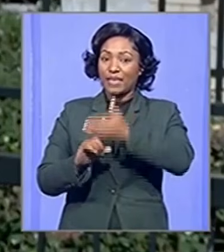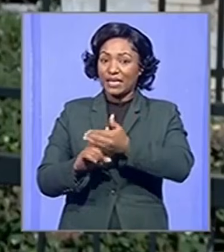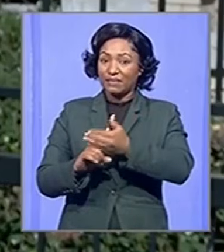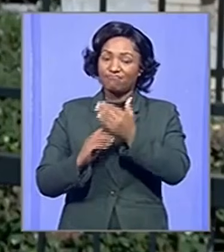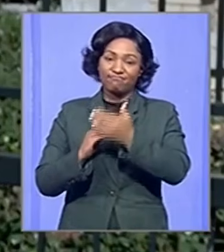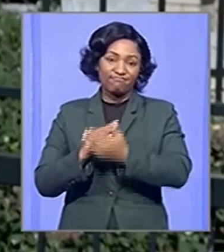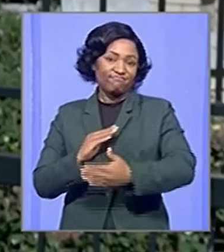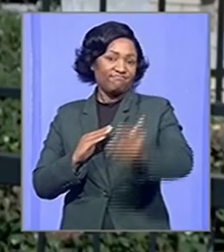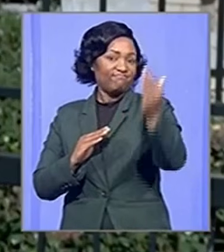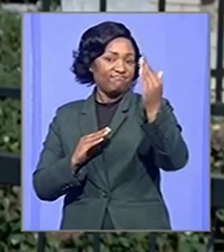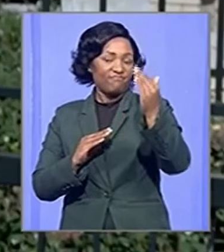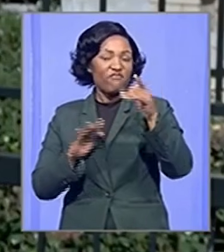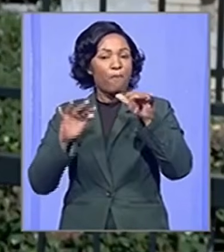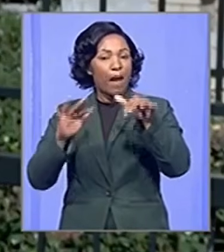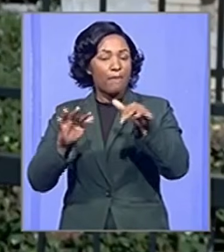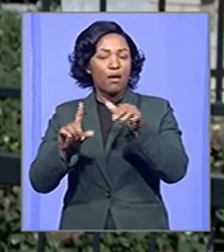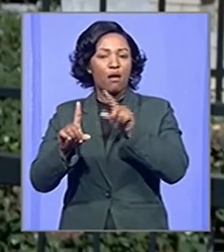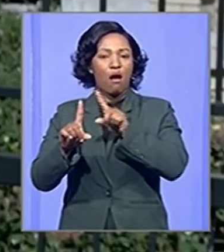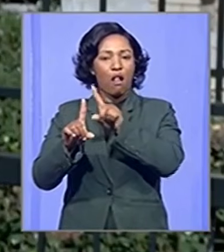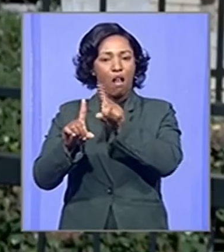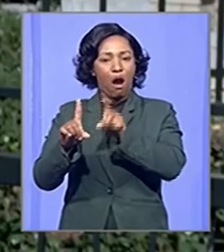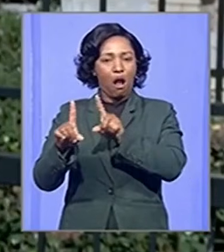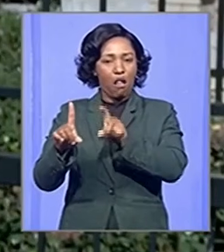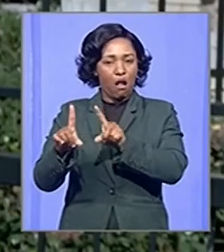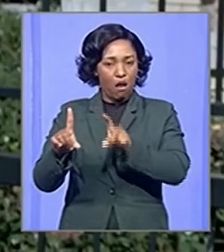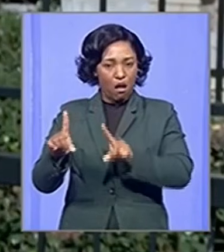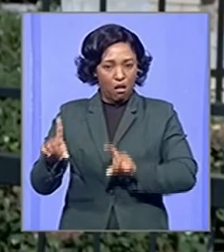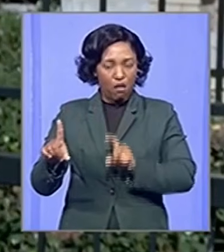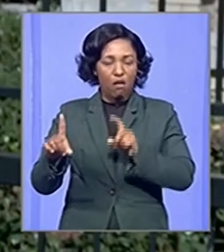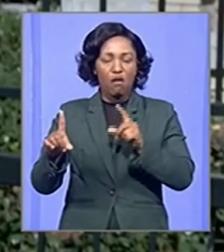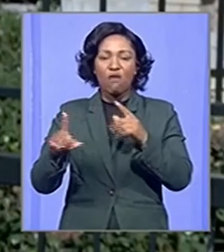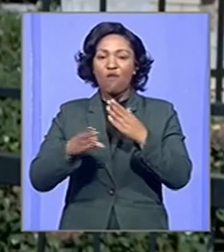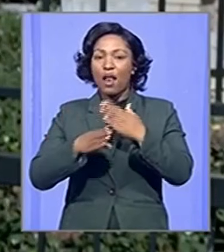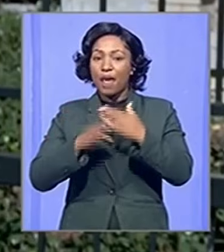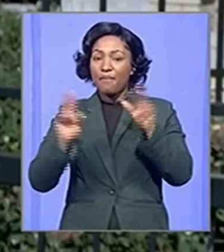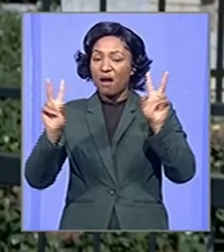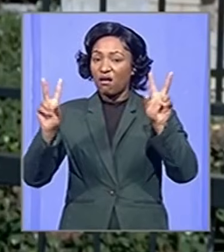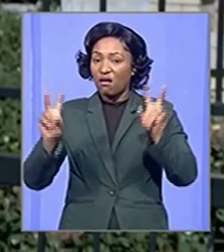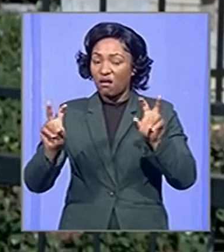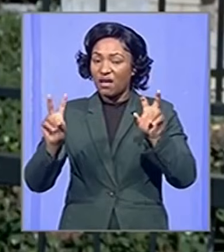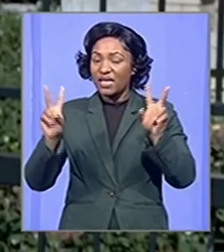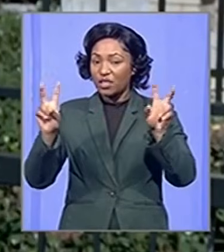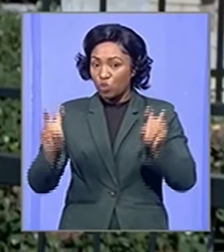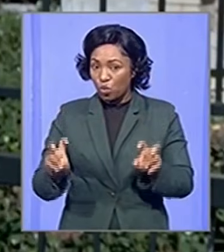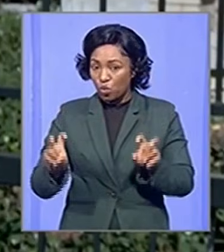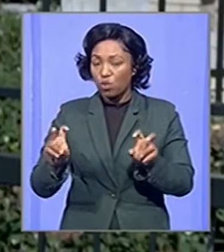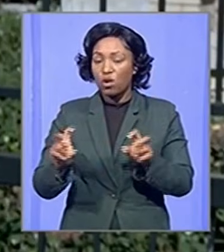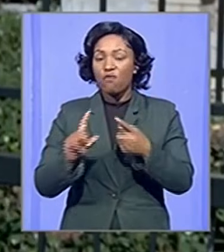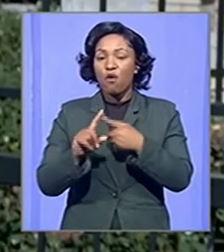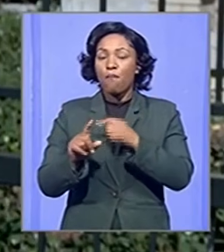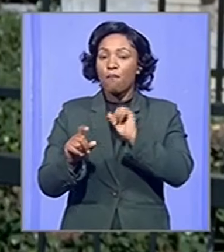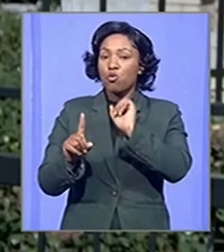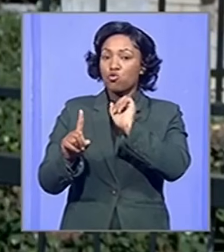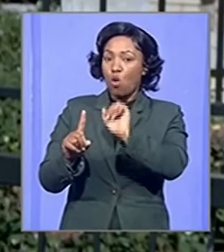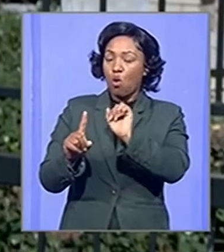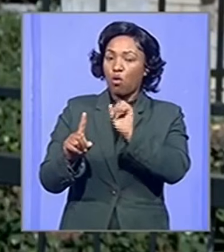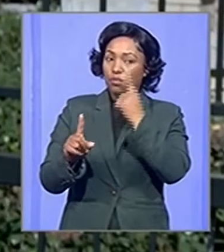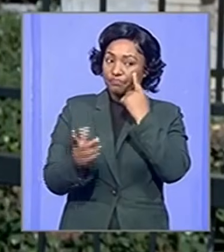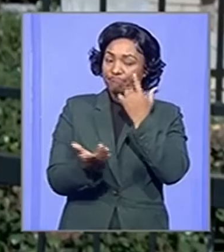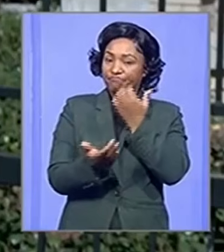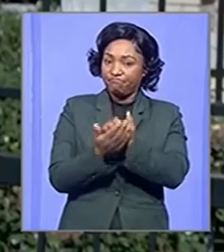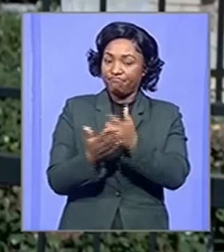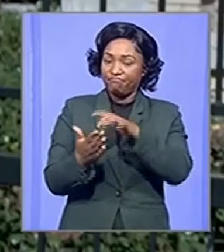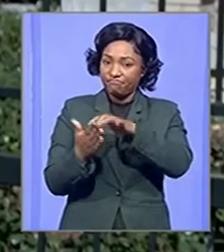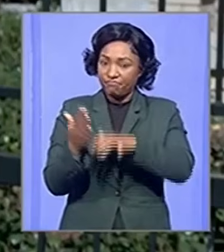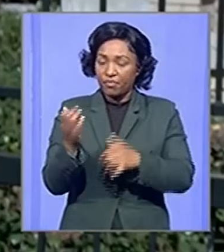indemnity of public scrutiny, of maybe labor relations issues that might arise from your testimony in court. We